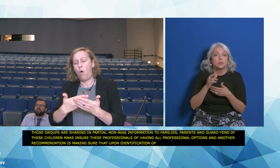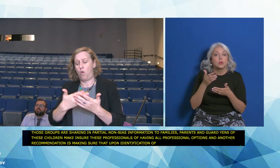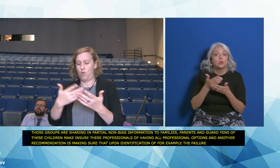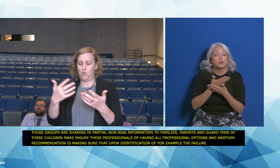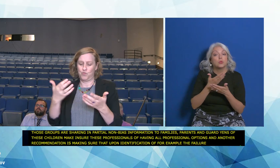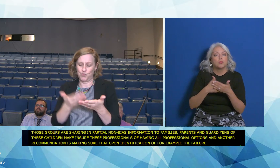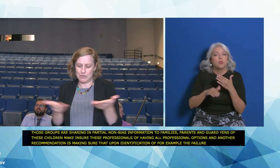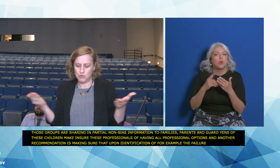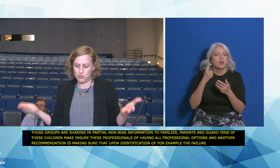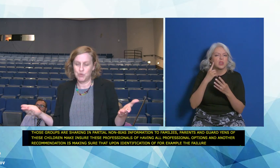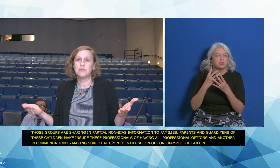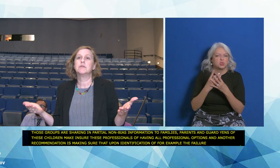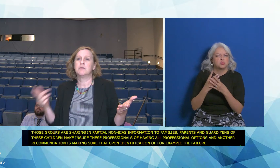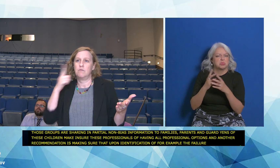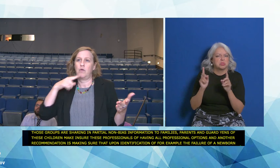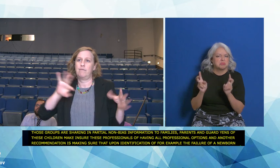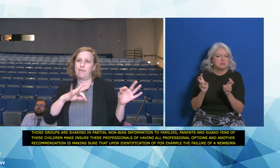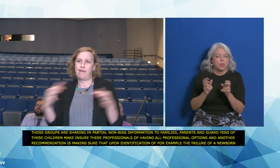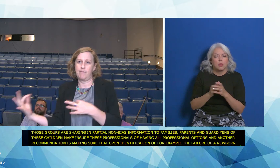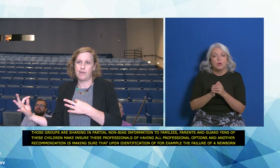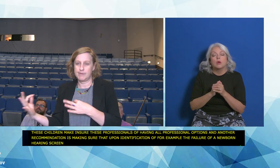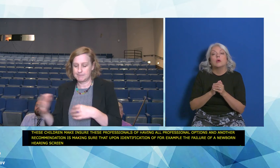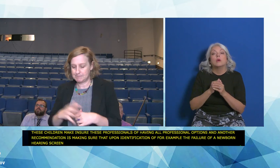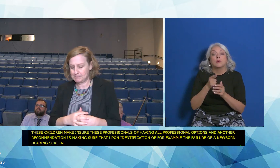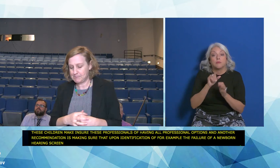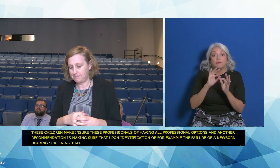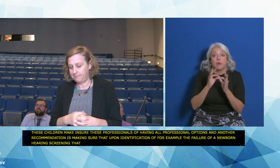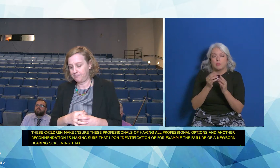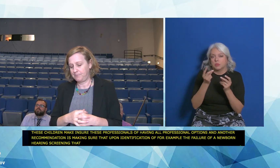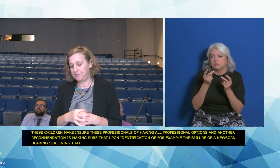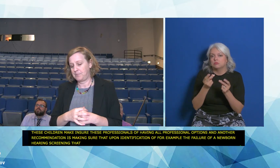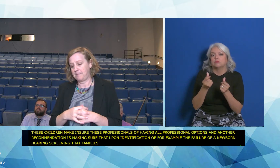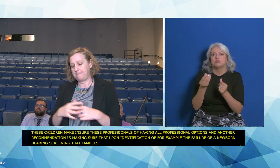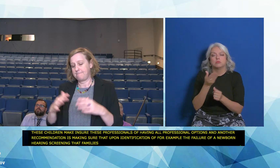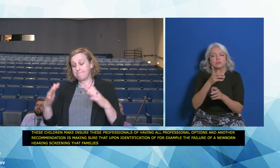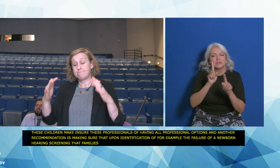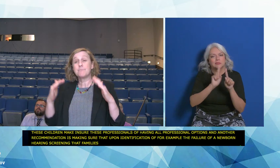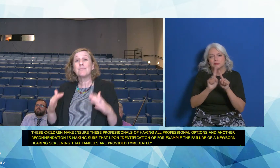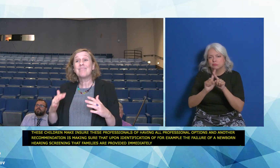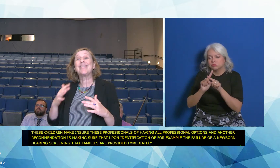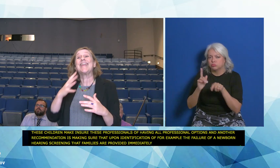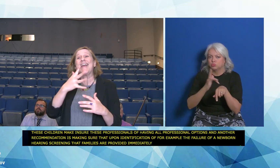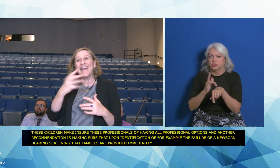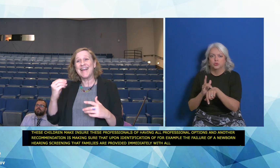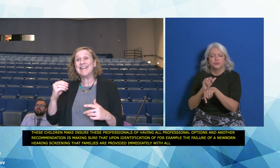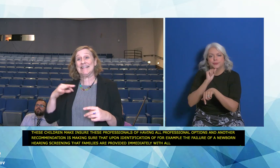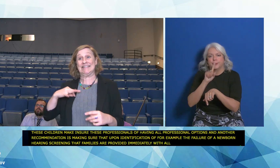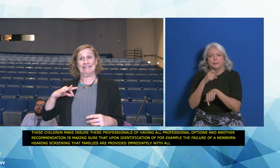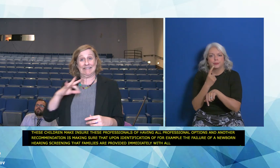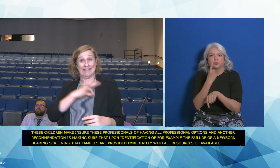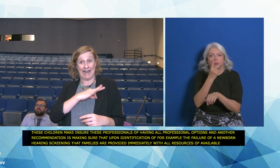hearing screening, that families are provided immediately with all resources available.